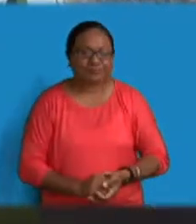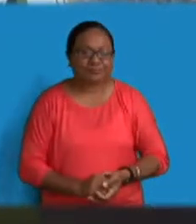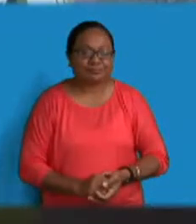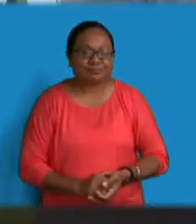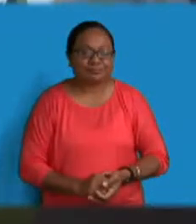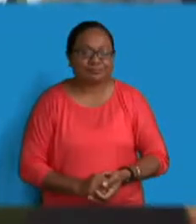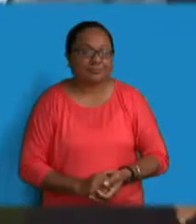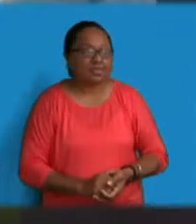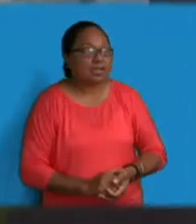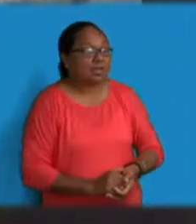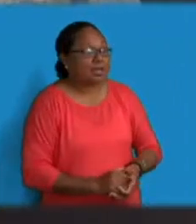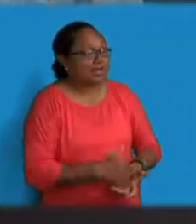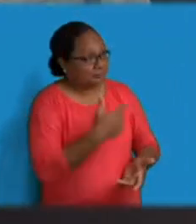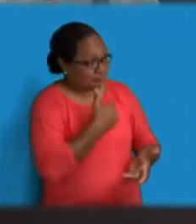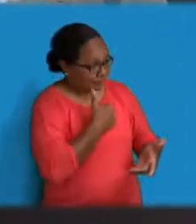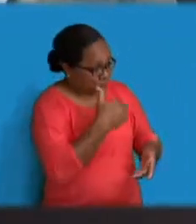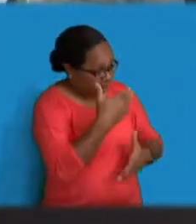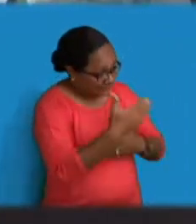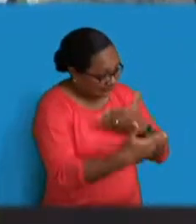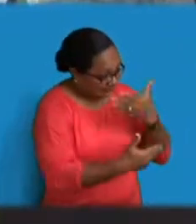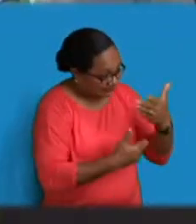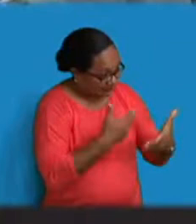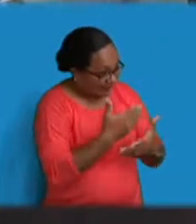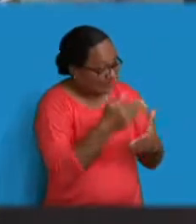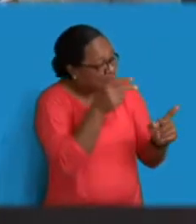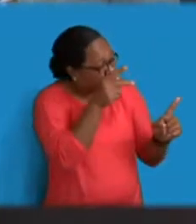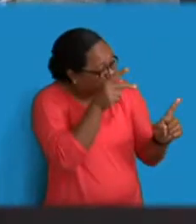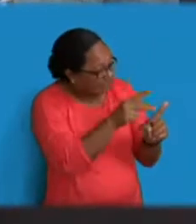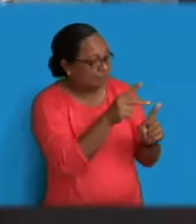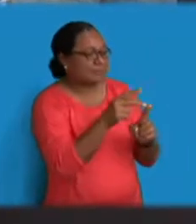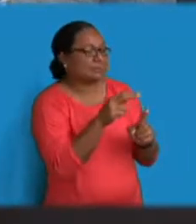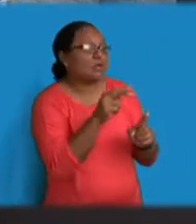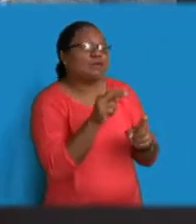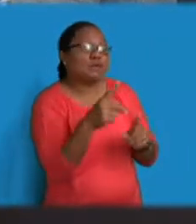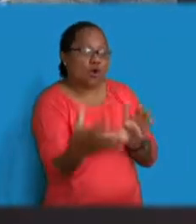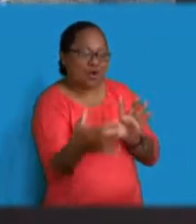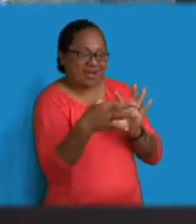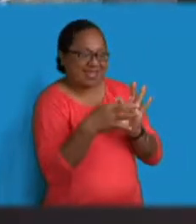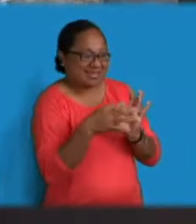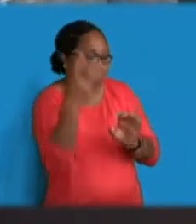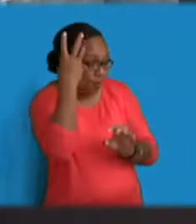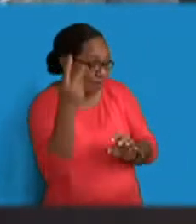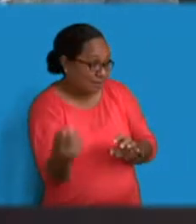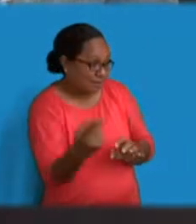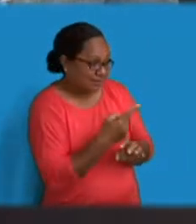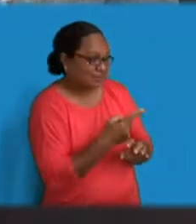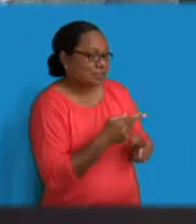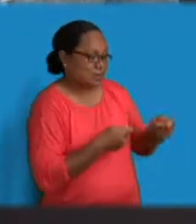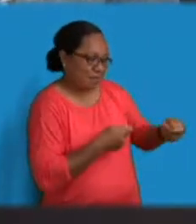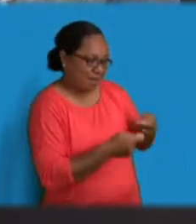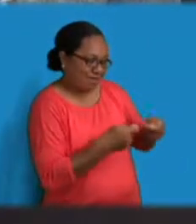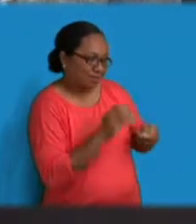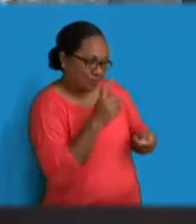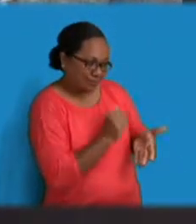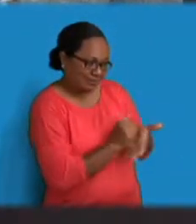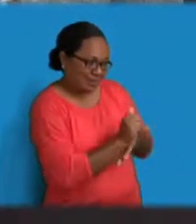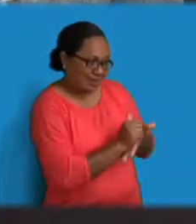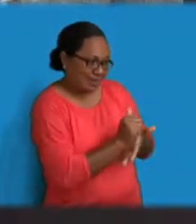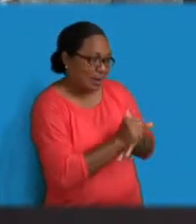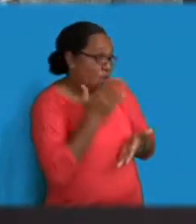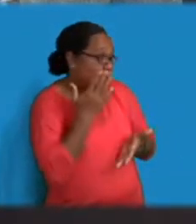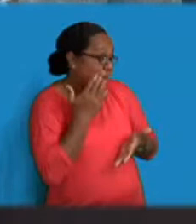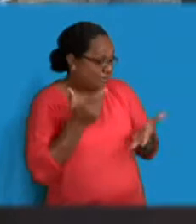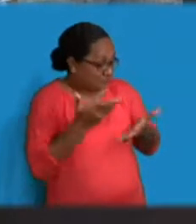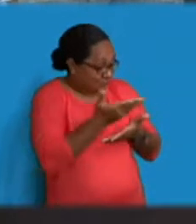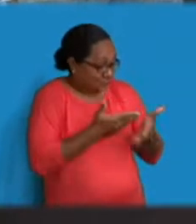Madam Speaker, as I stated, the main aim is connecting women to markets. You would have, in initiating this, it was obvious